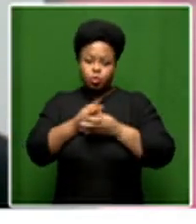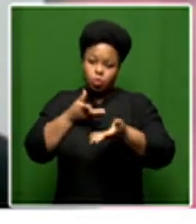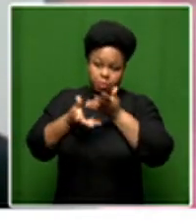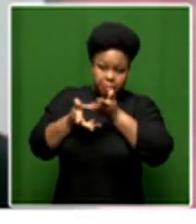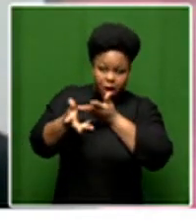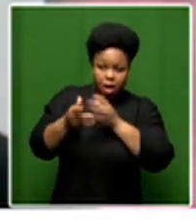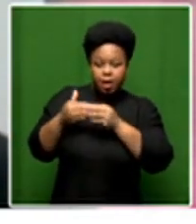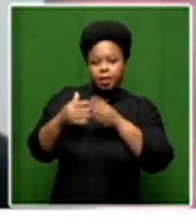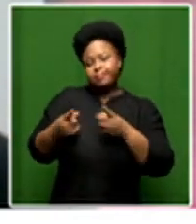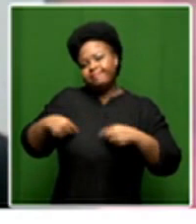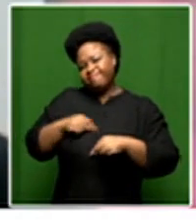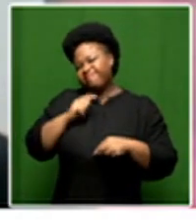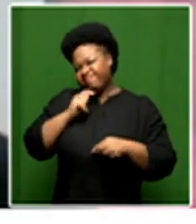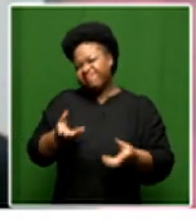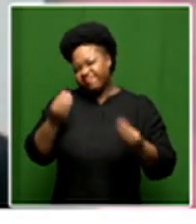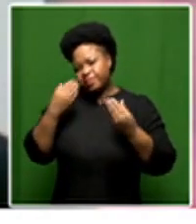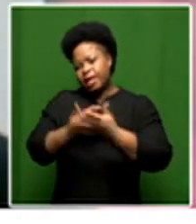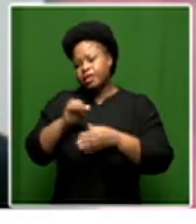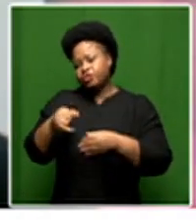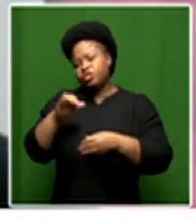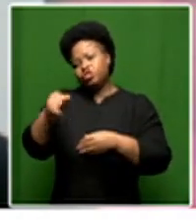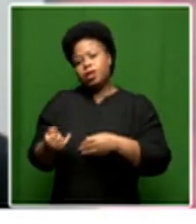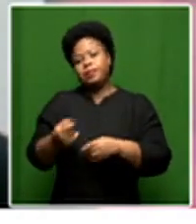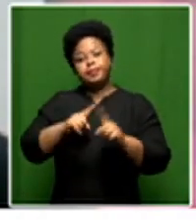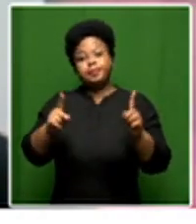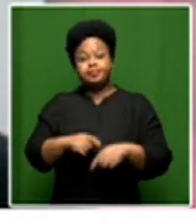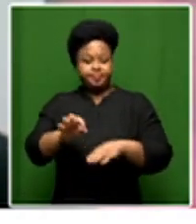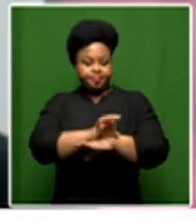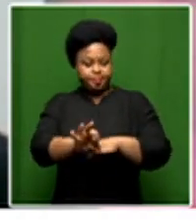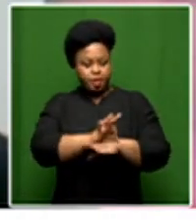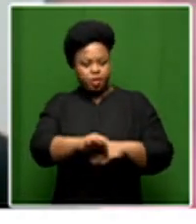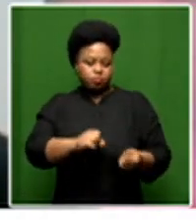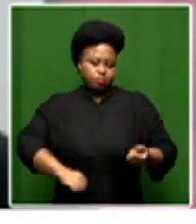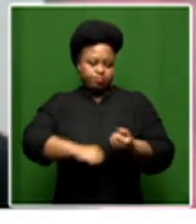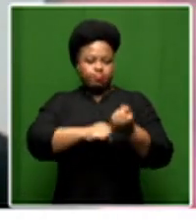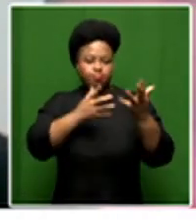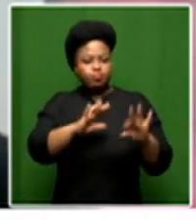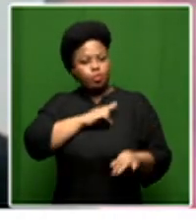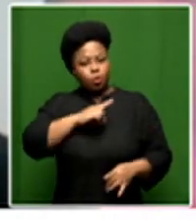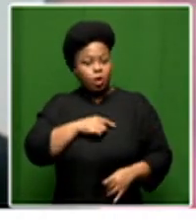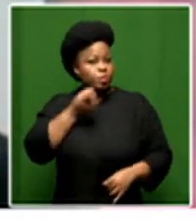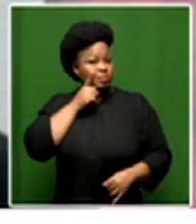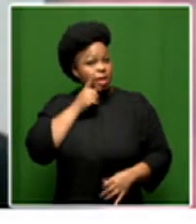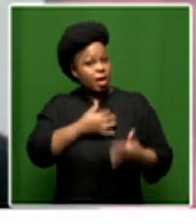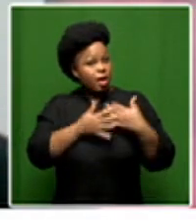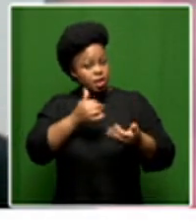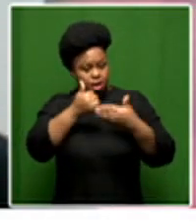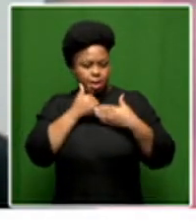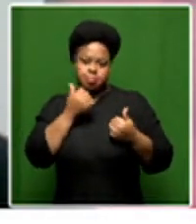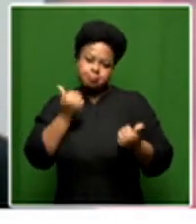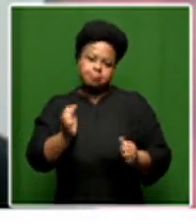our members to receive that. And also we support the plan because we need to look for anything that can